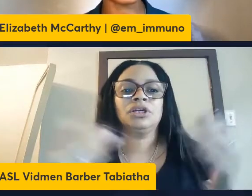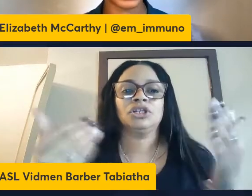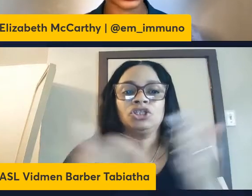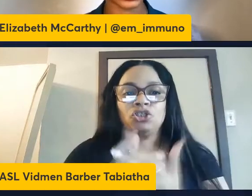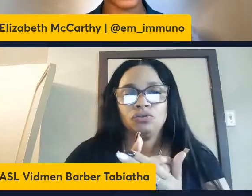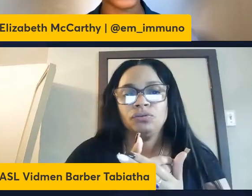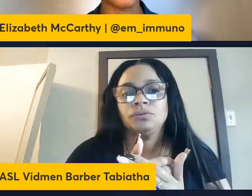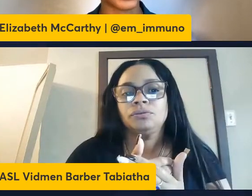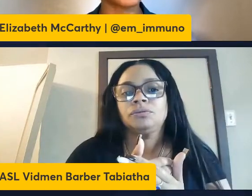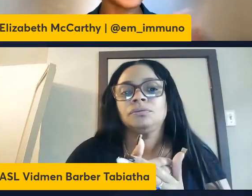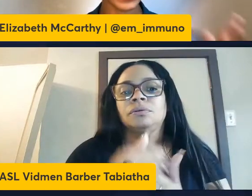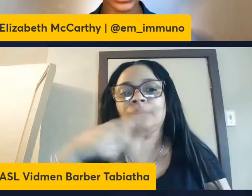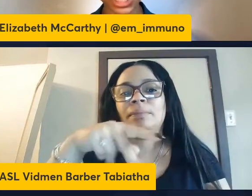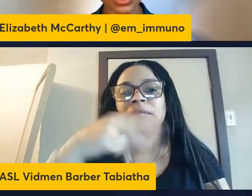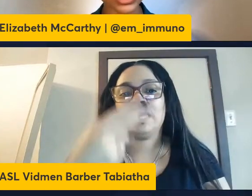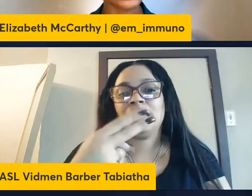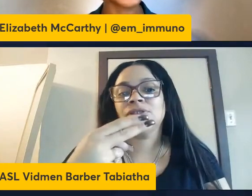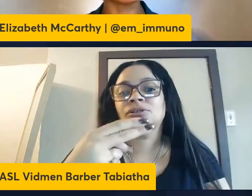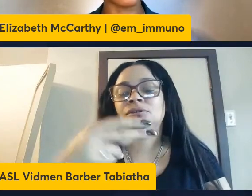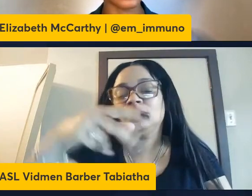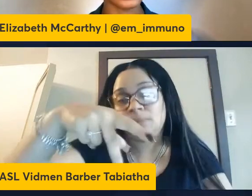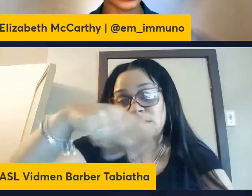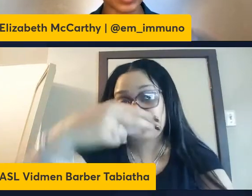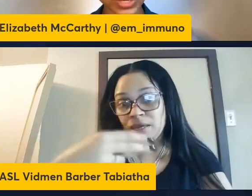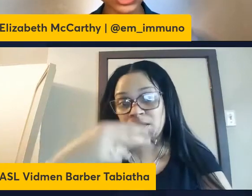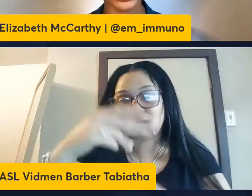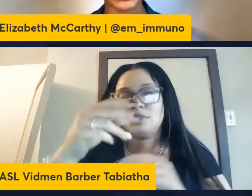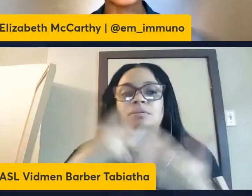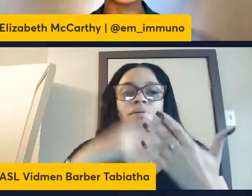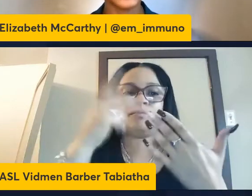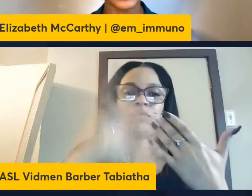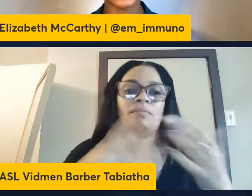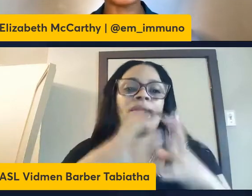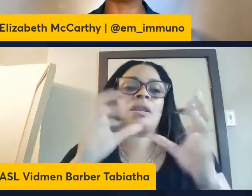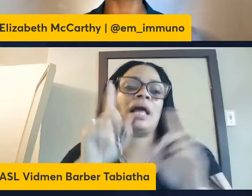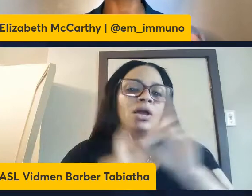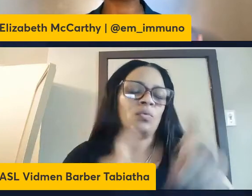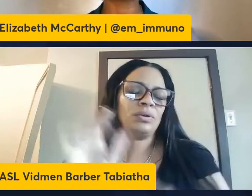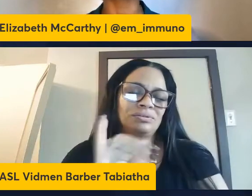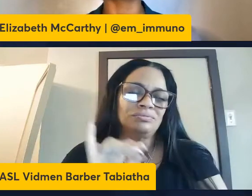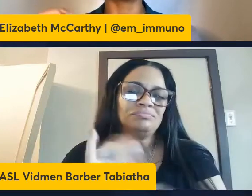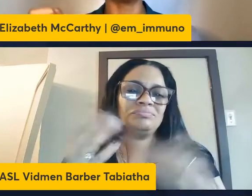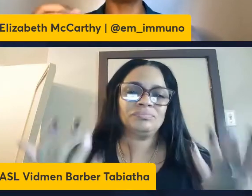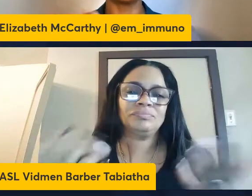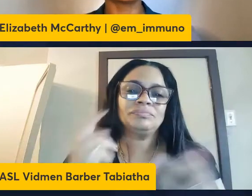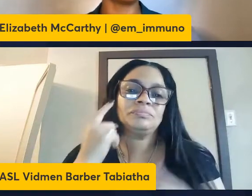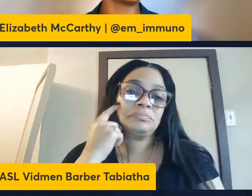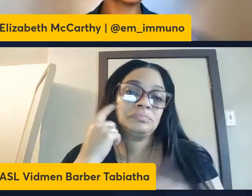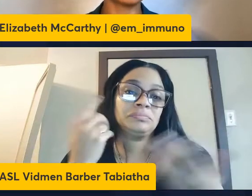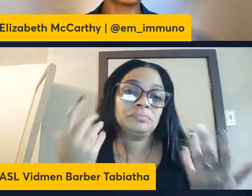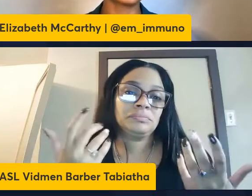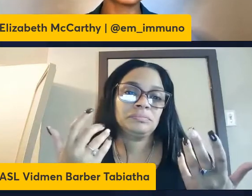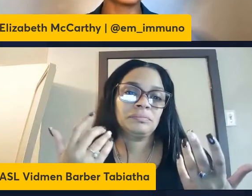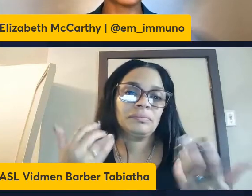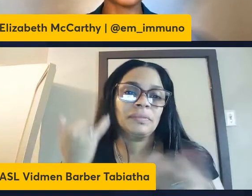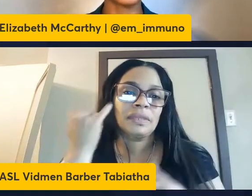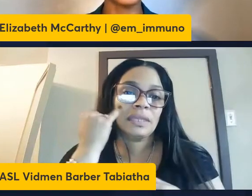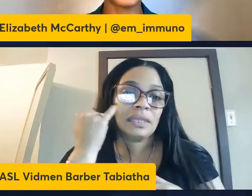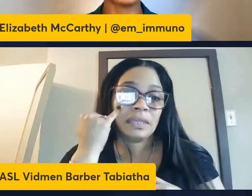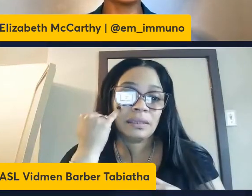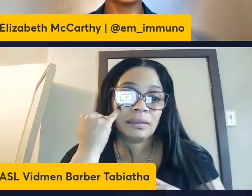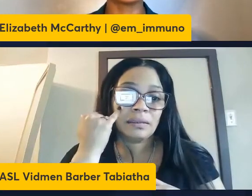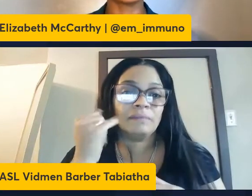computational biology PhD program that are actually researching a lot of the same questions. I think what's nice is if you do a computational biology